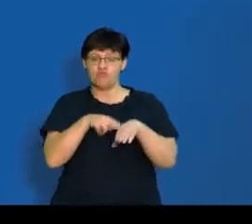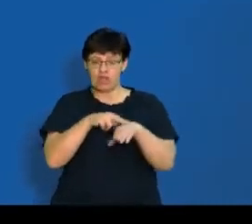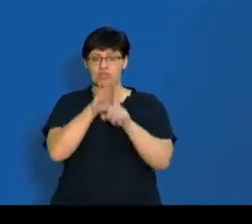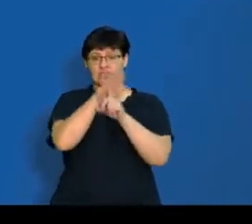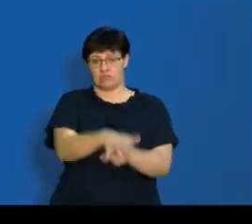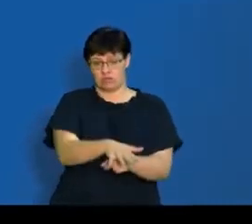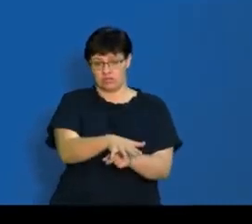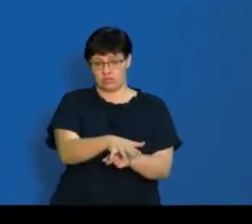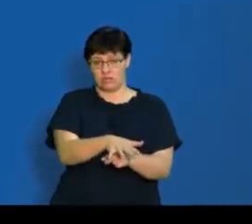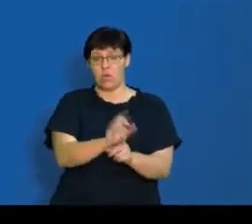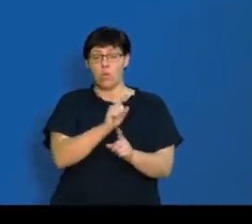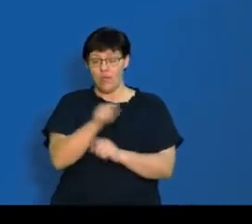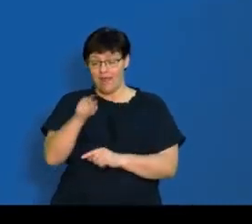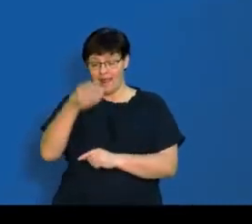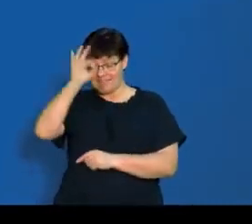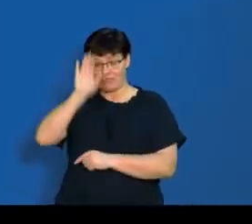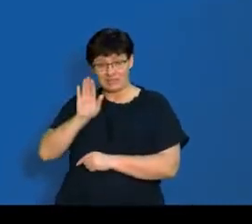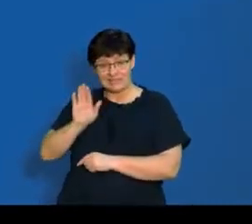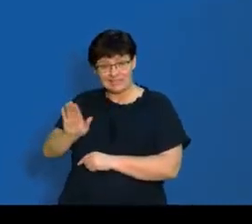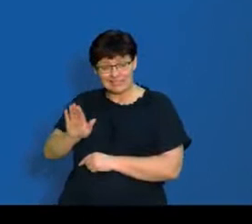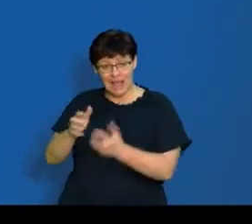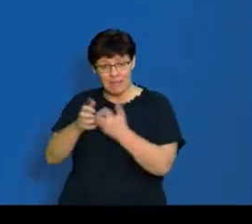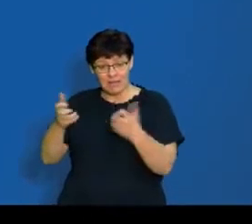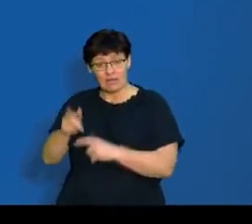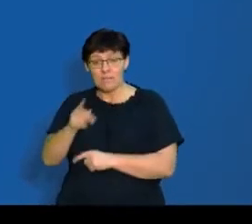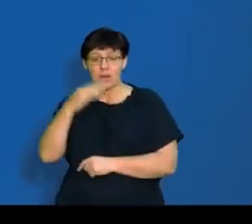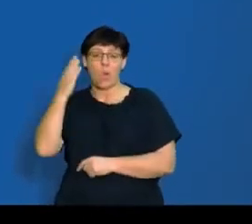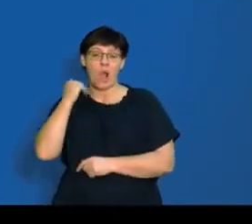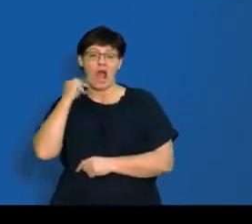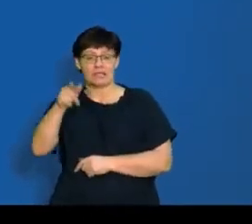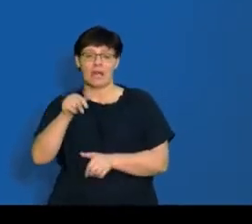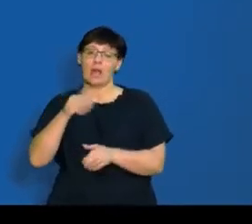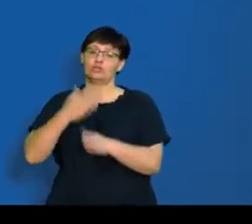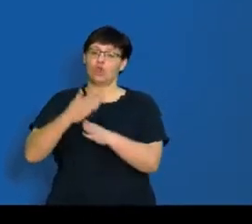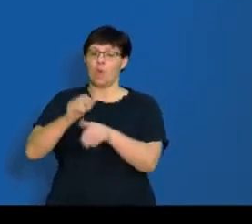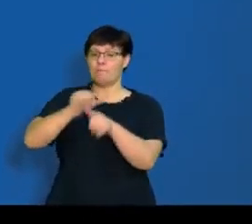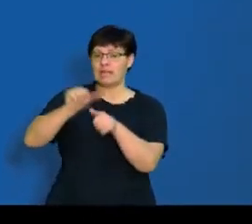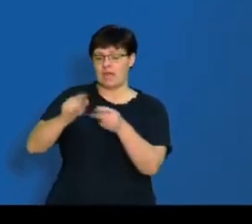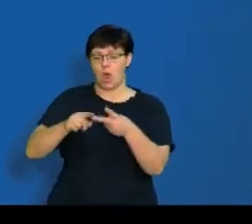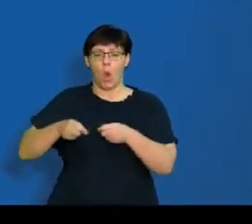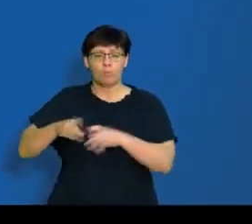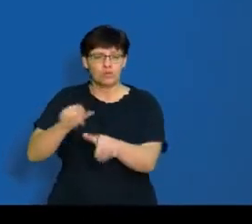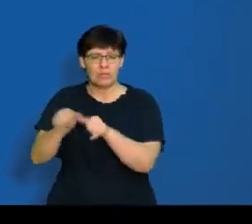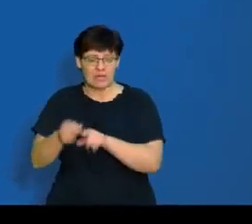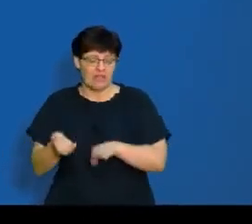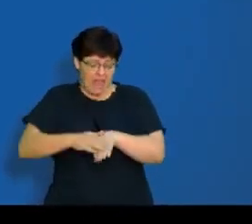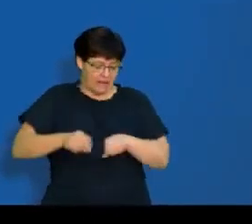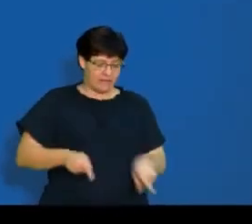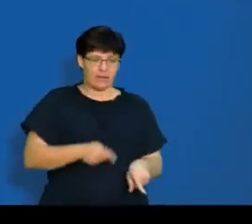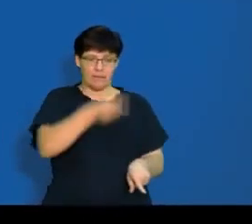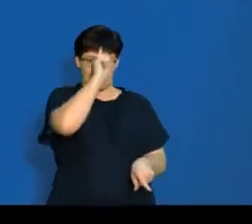discrimination, where the apartheid government ensured that white South Africans had better jobs and opportunities than black South